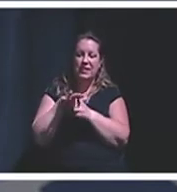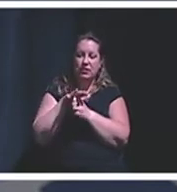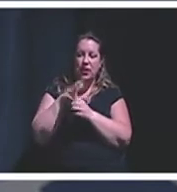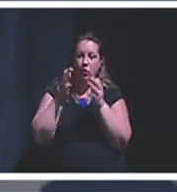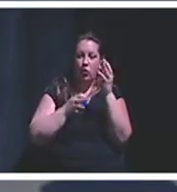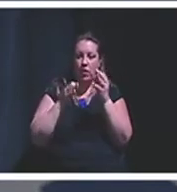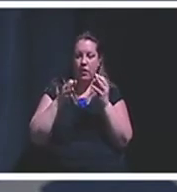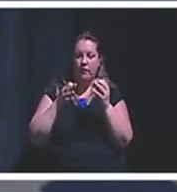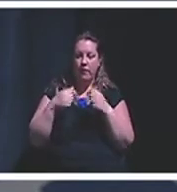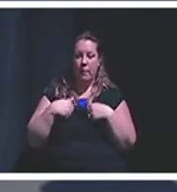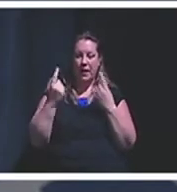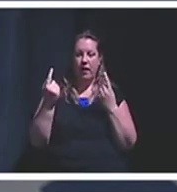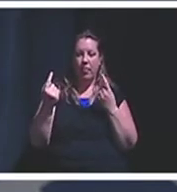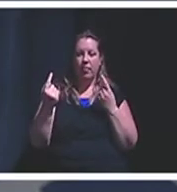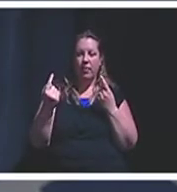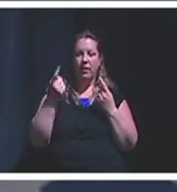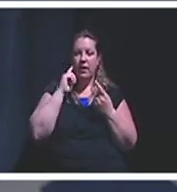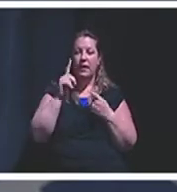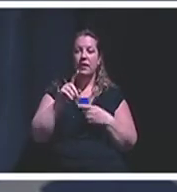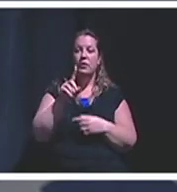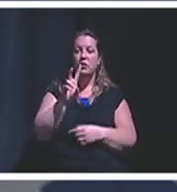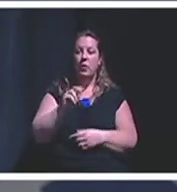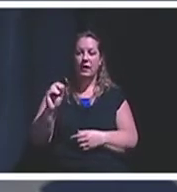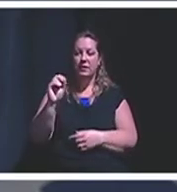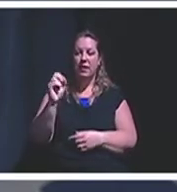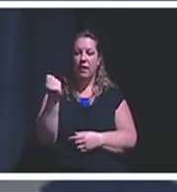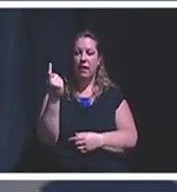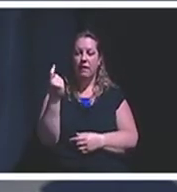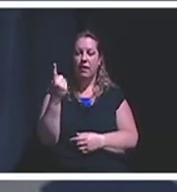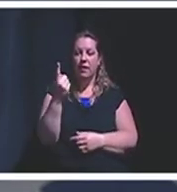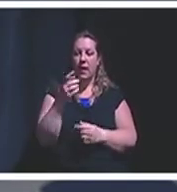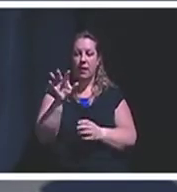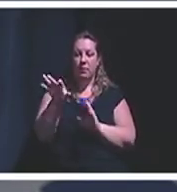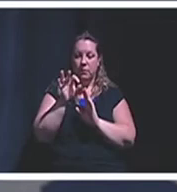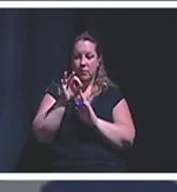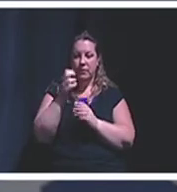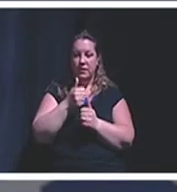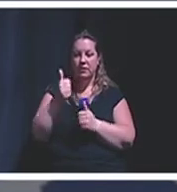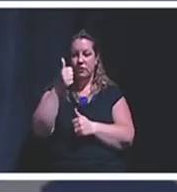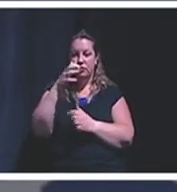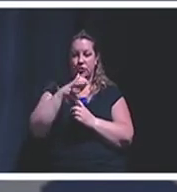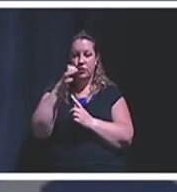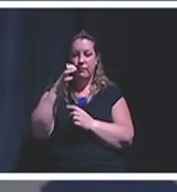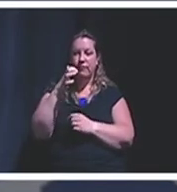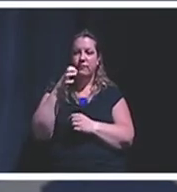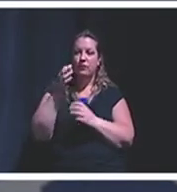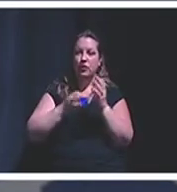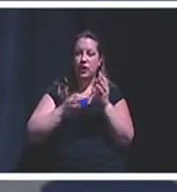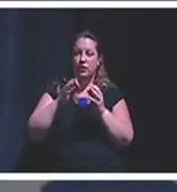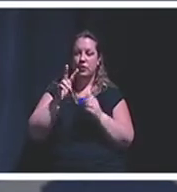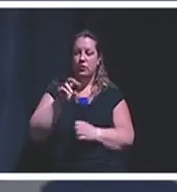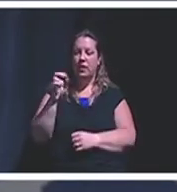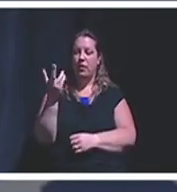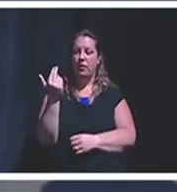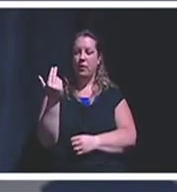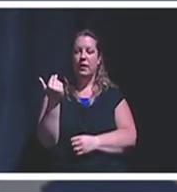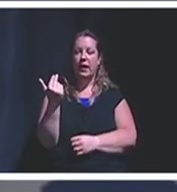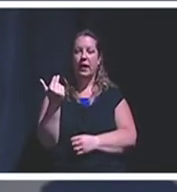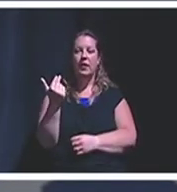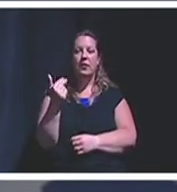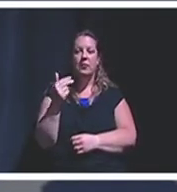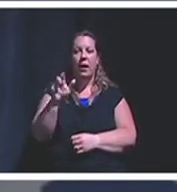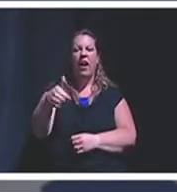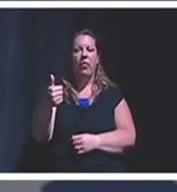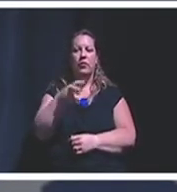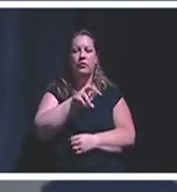in 2011 and elected Chief Judge in 2013 by his fellow